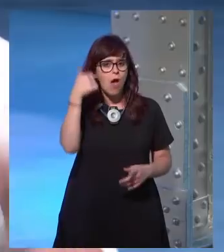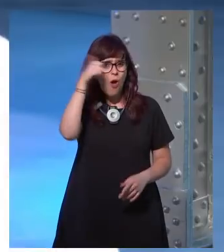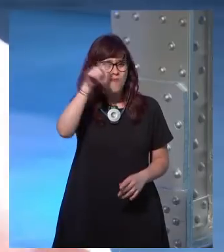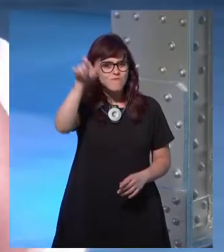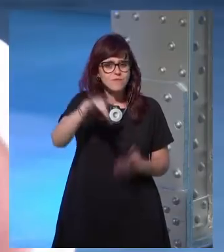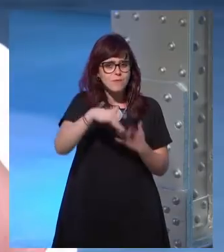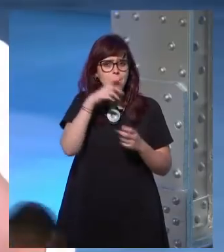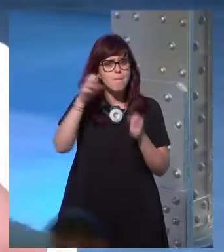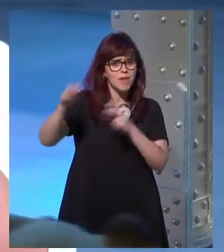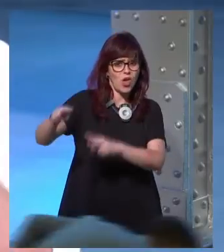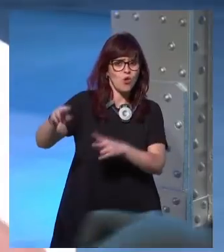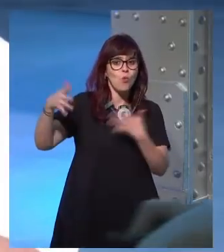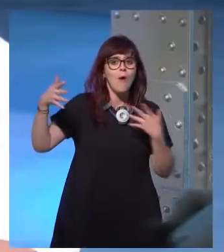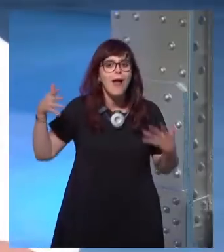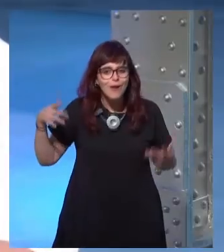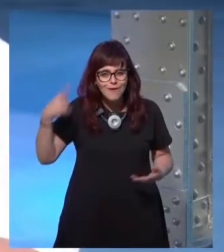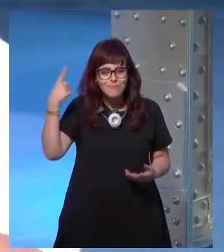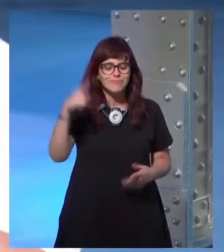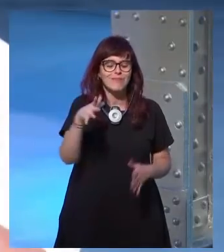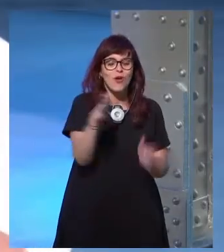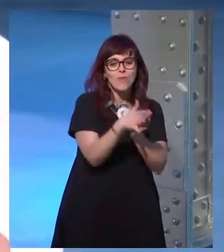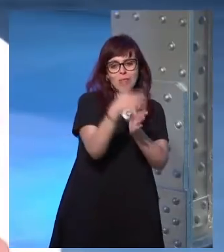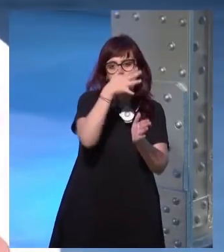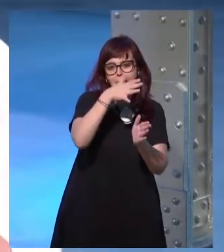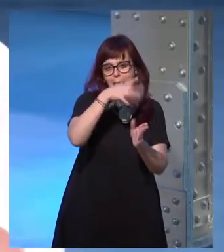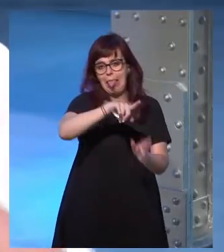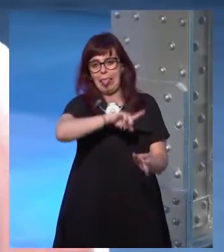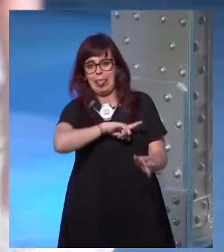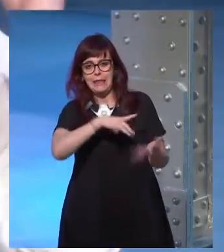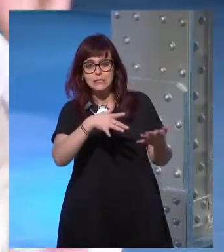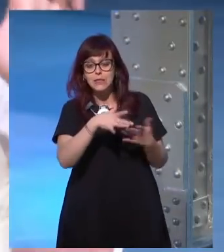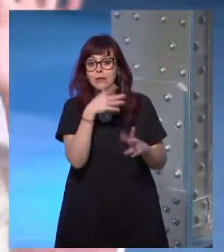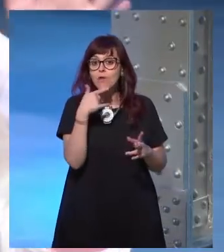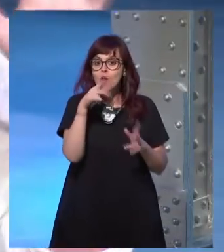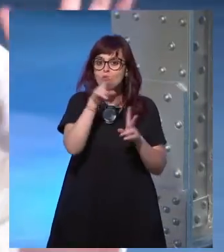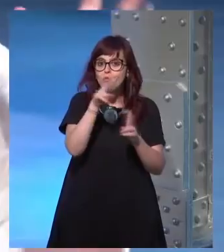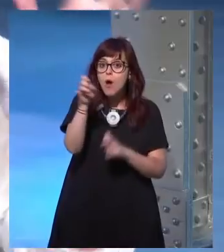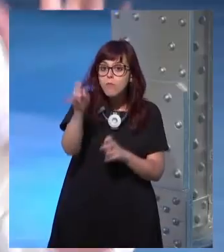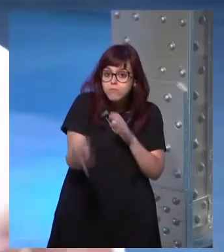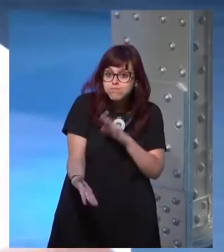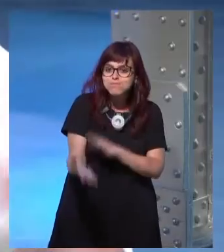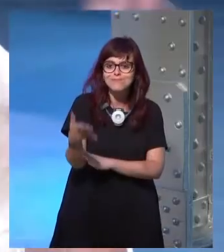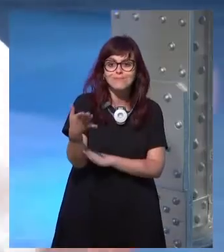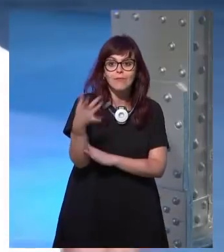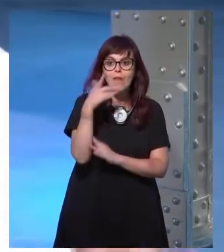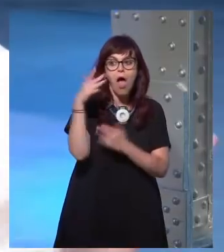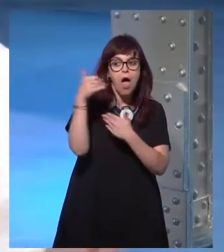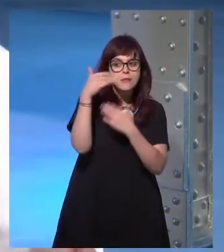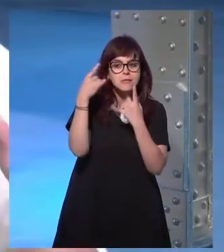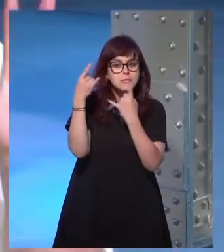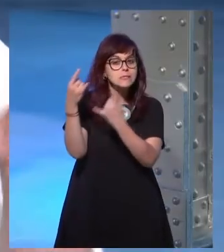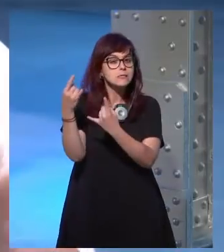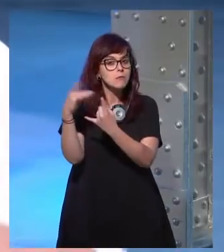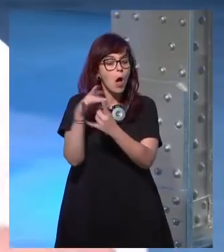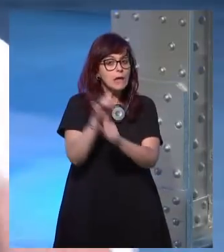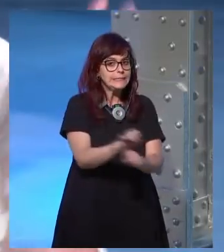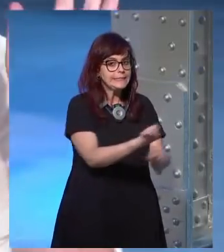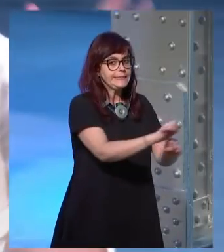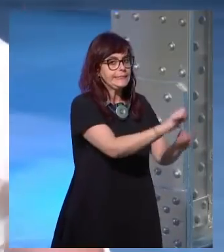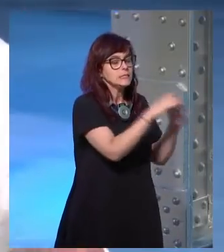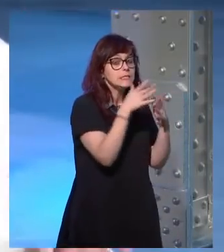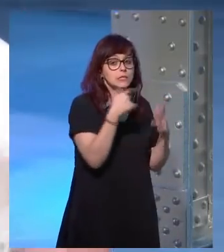now, but there are new ones who come up that I don't know about because like I'm considered like a big deal, and they're afraid I'll get mad at them or something